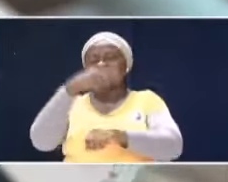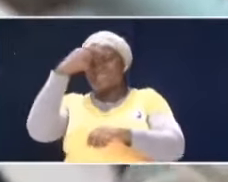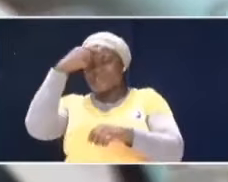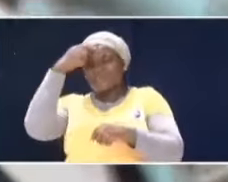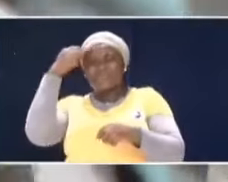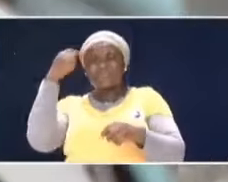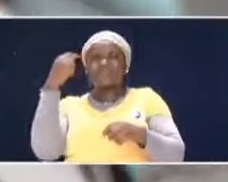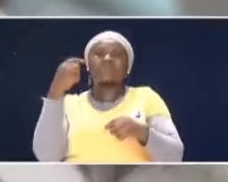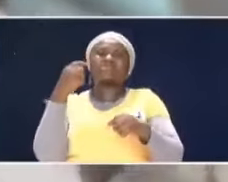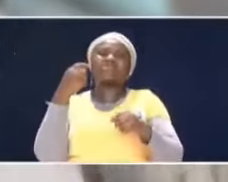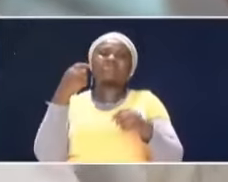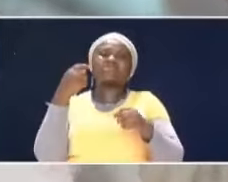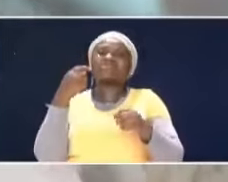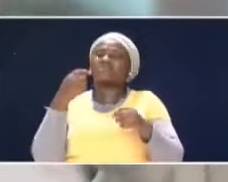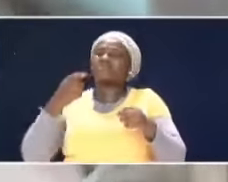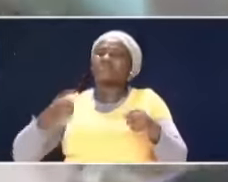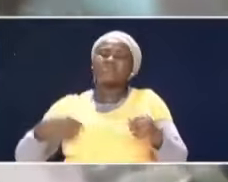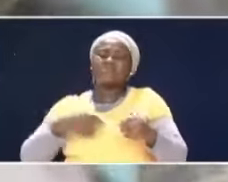Nitoria wa